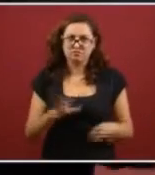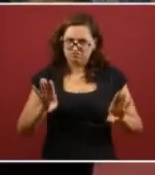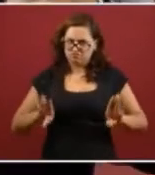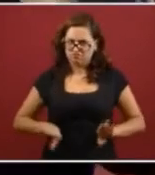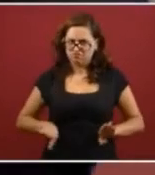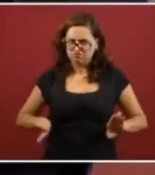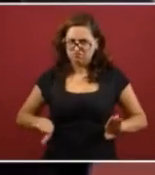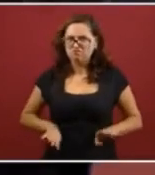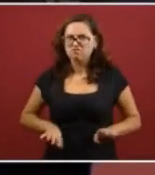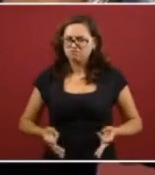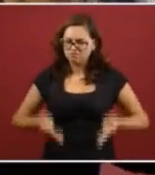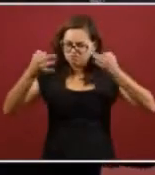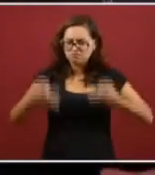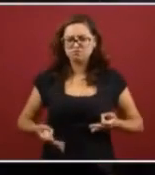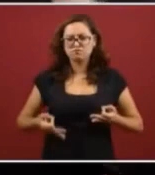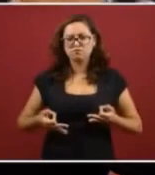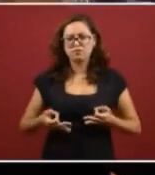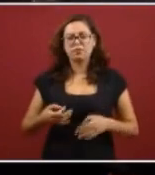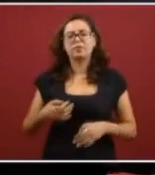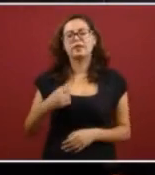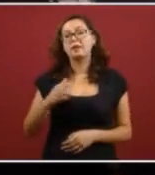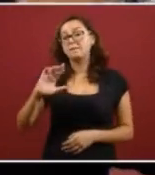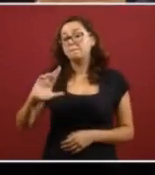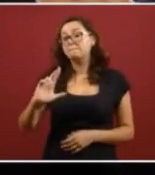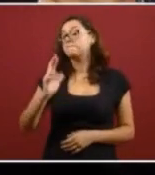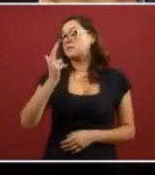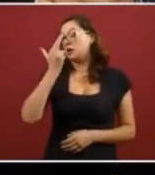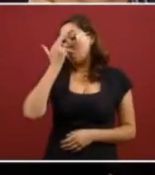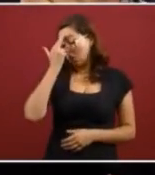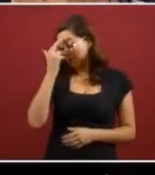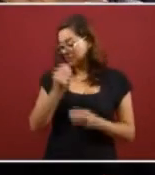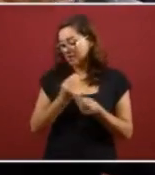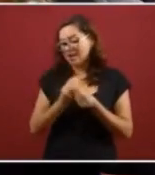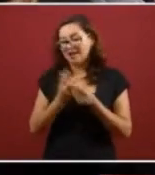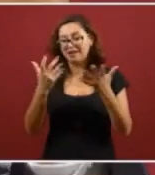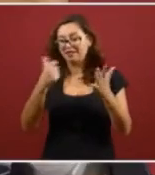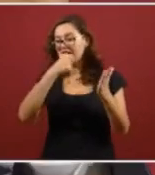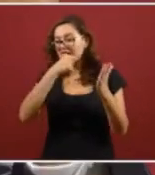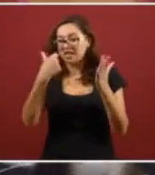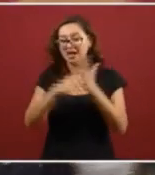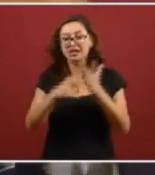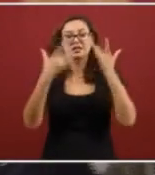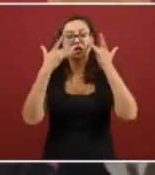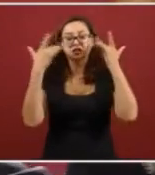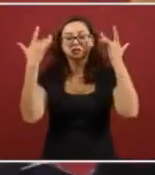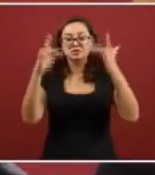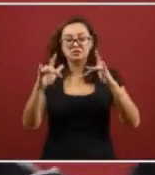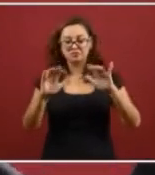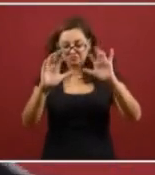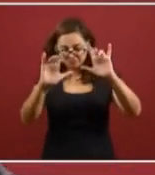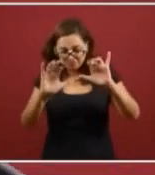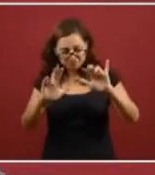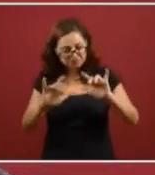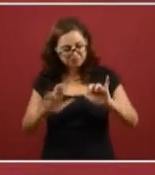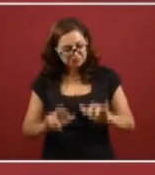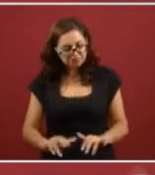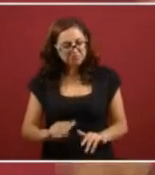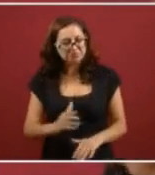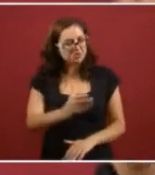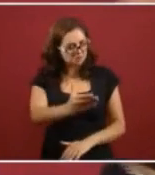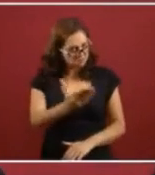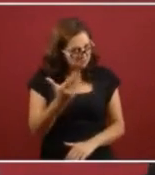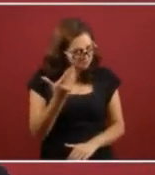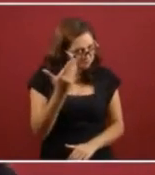hasta and to maintain my principles. And I even remember that difficult time. Le agradezco mucho but I am thankful que very